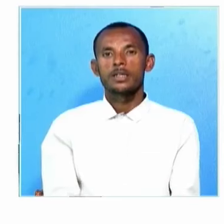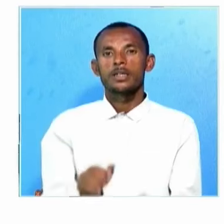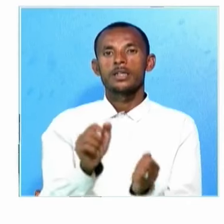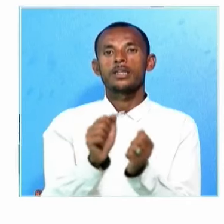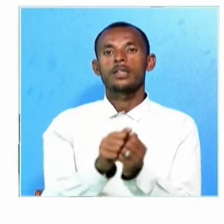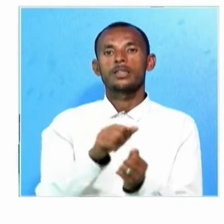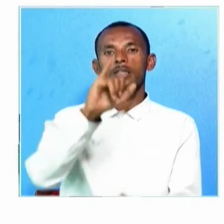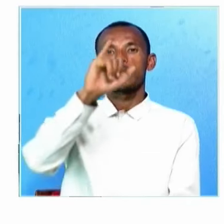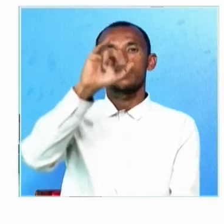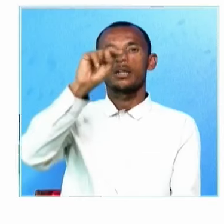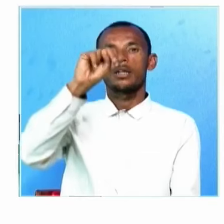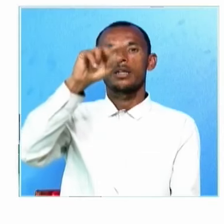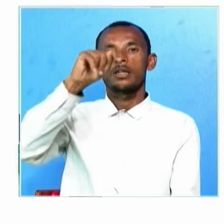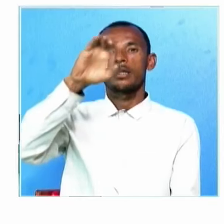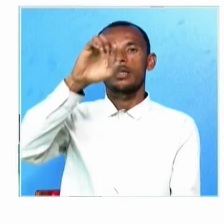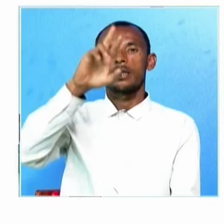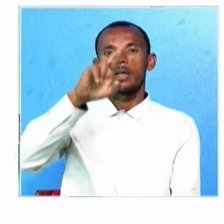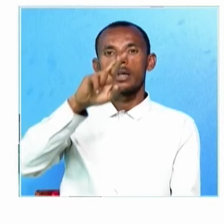Intersection